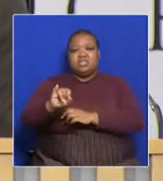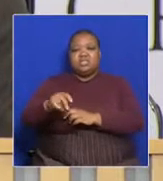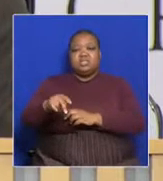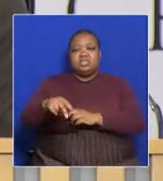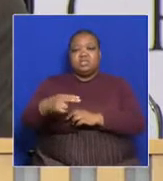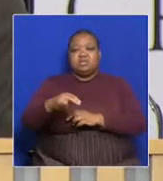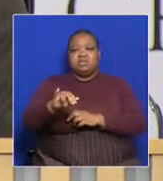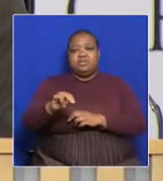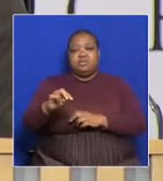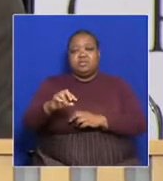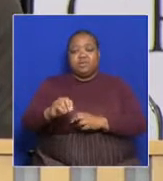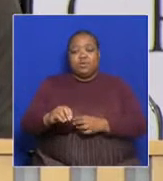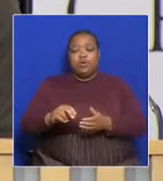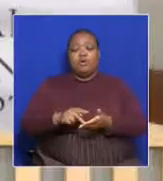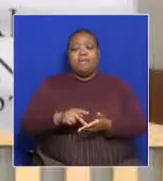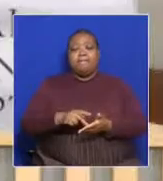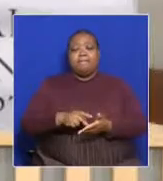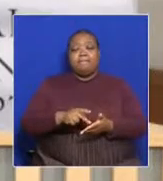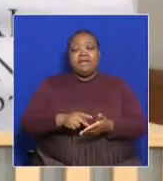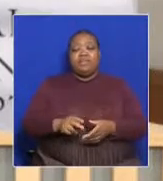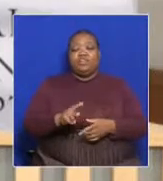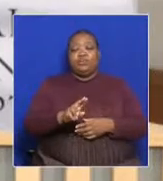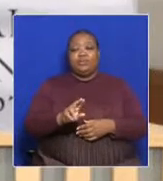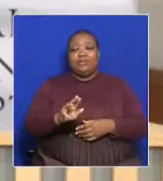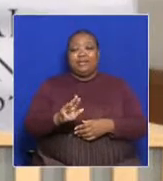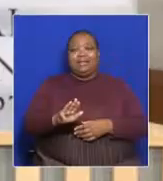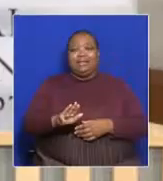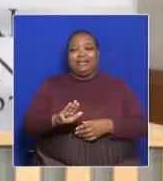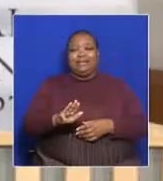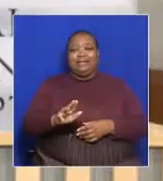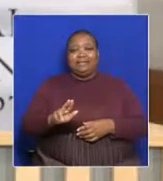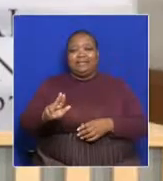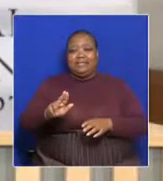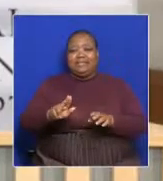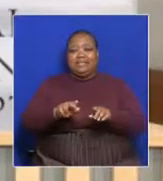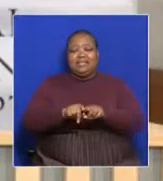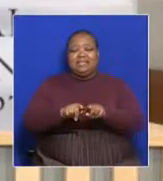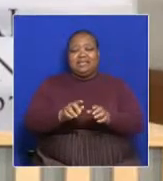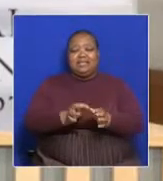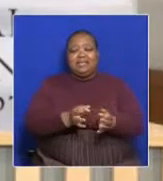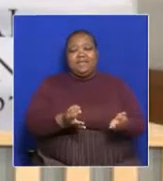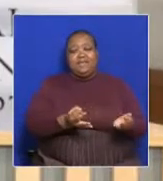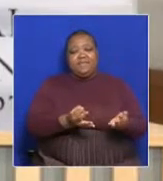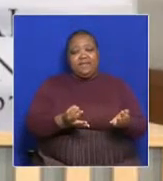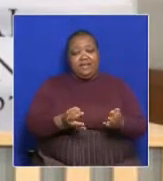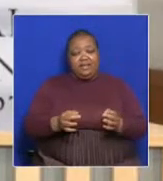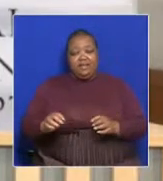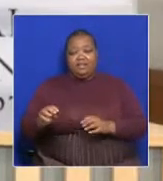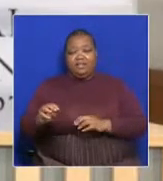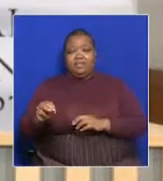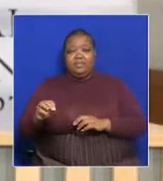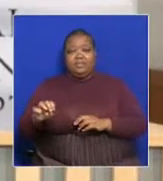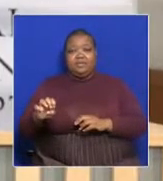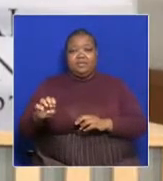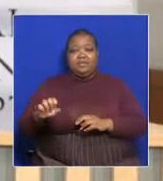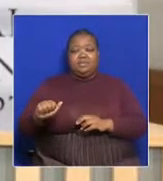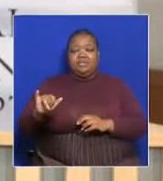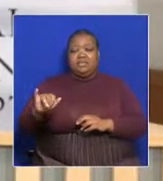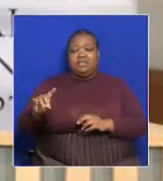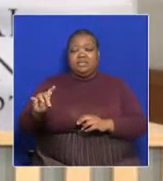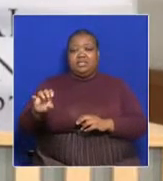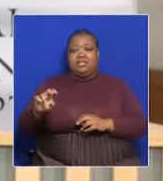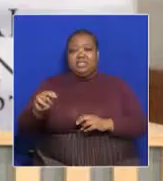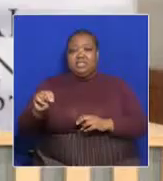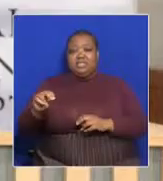of the same file. This is the Maiden Wharf case 00408-2021. It relates to the